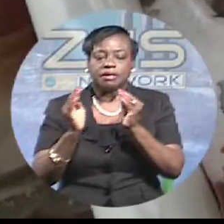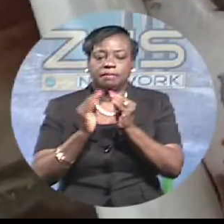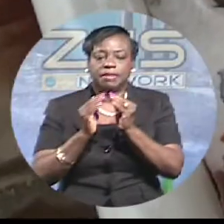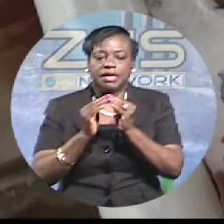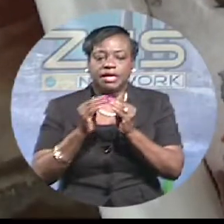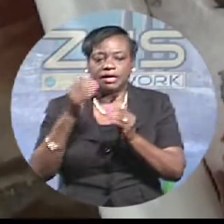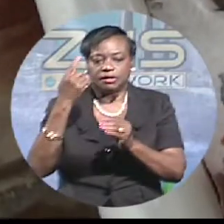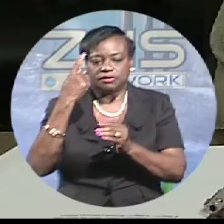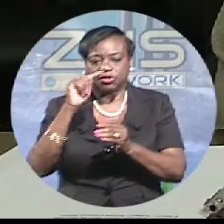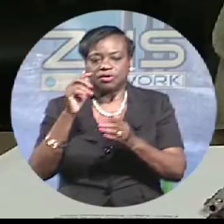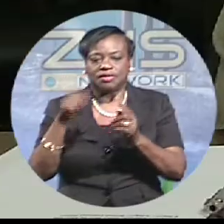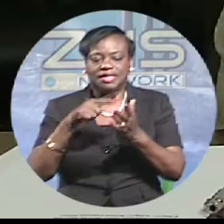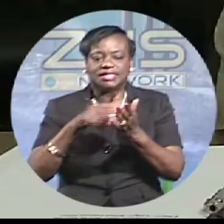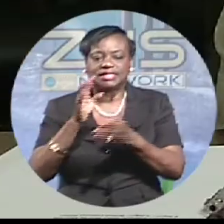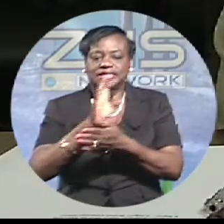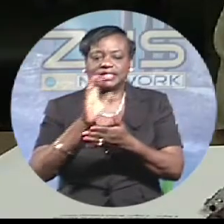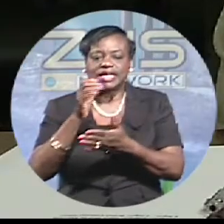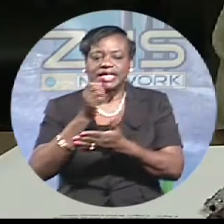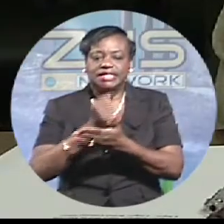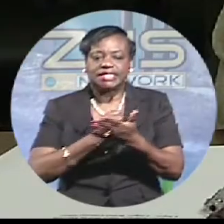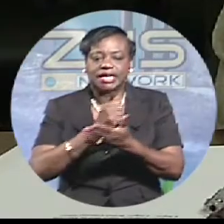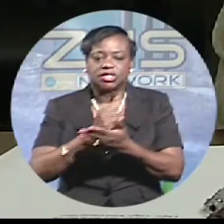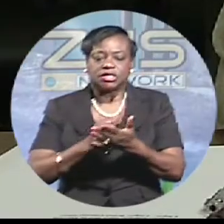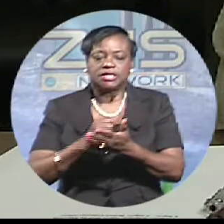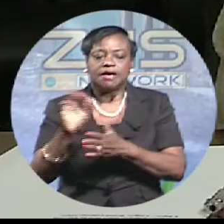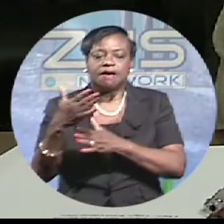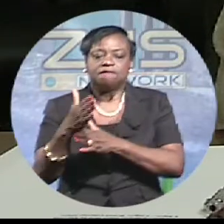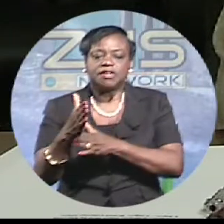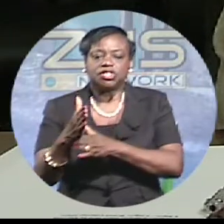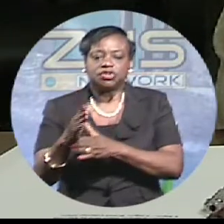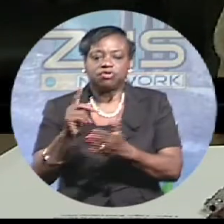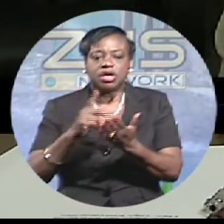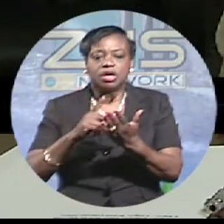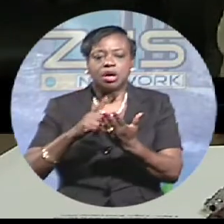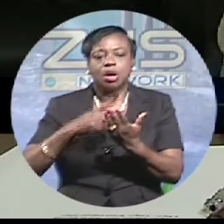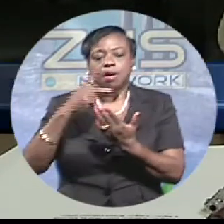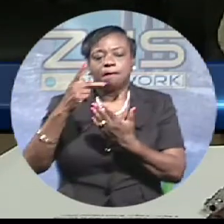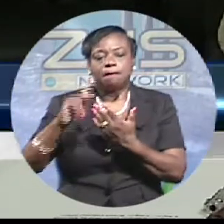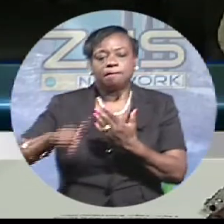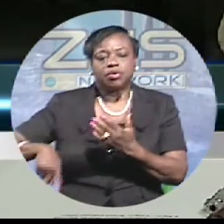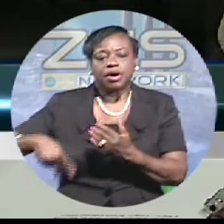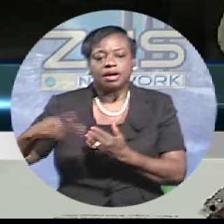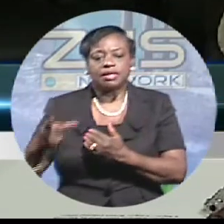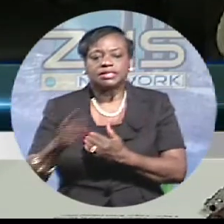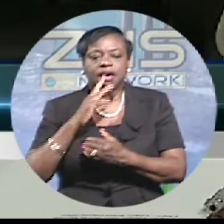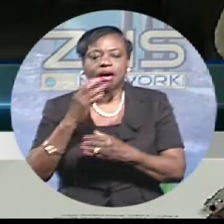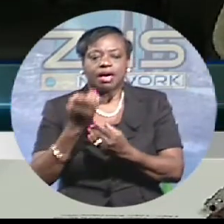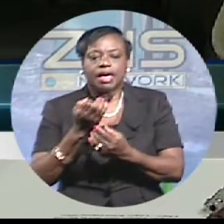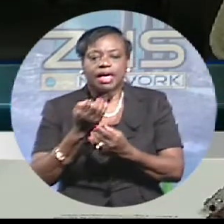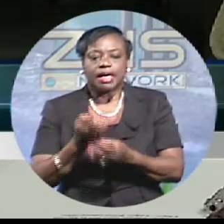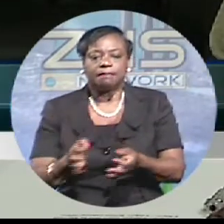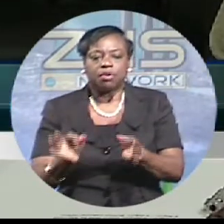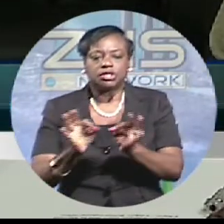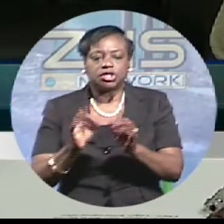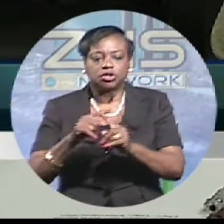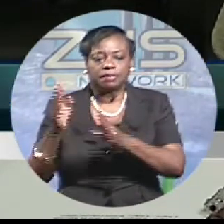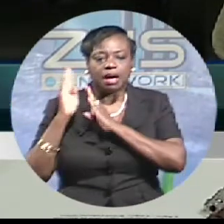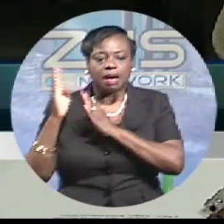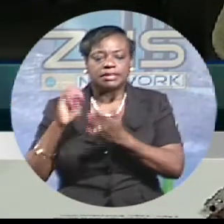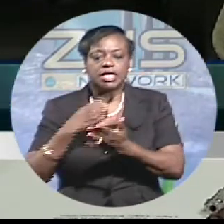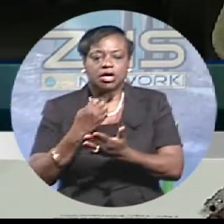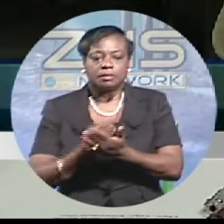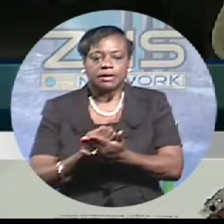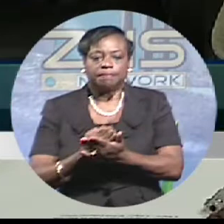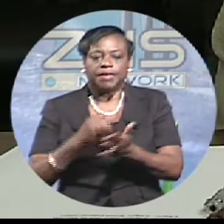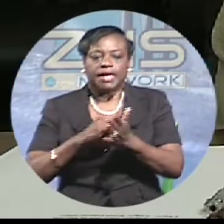and fisheries sectors. Fisheries products are important to the Bahamas economy. And it's